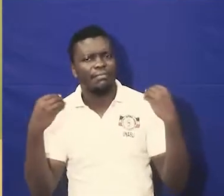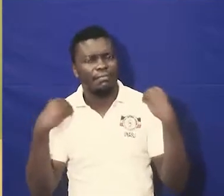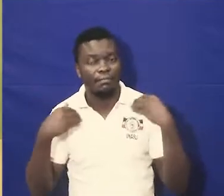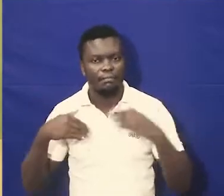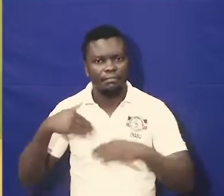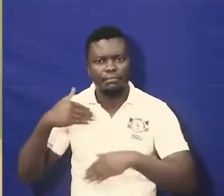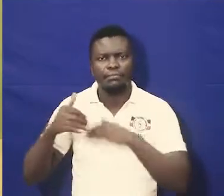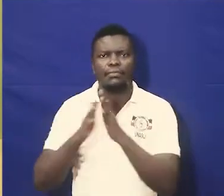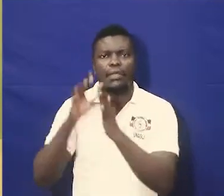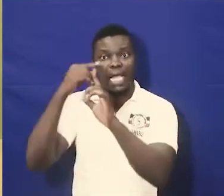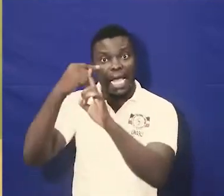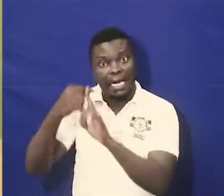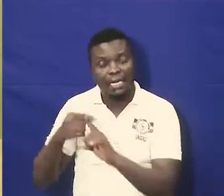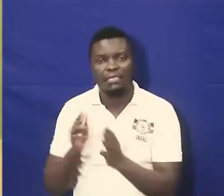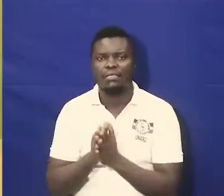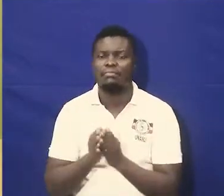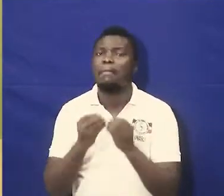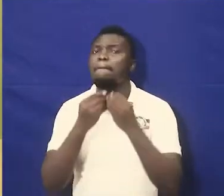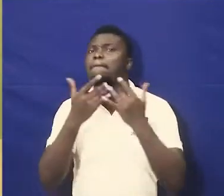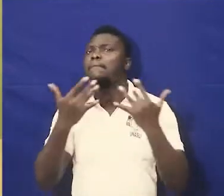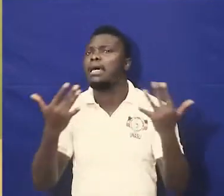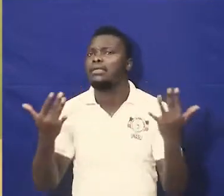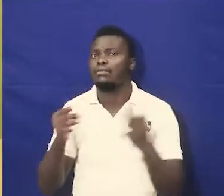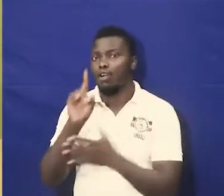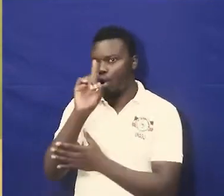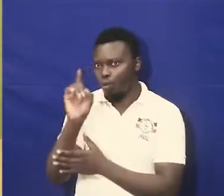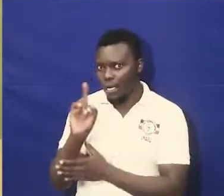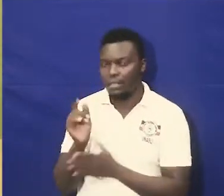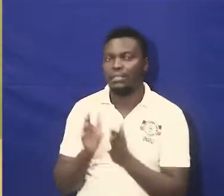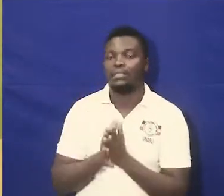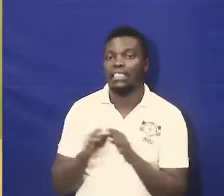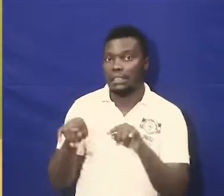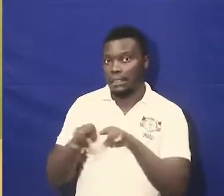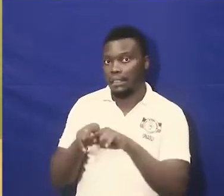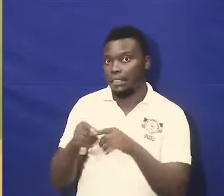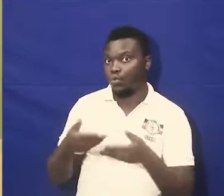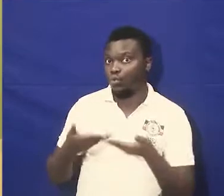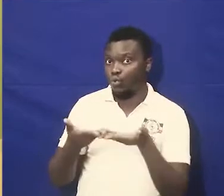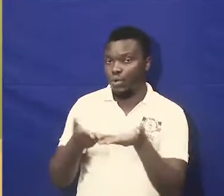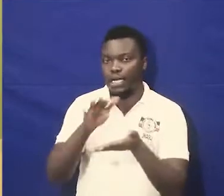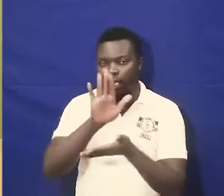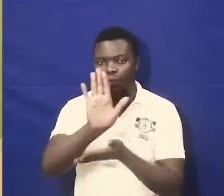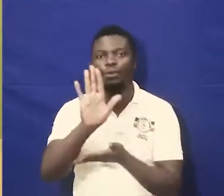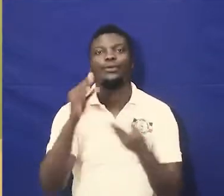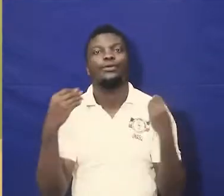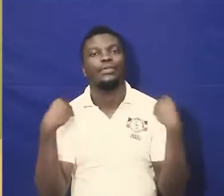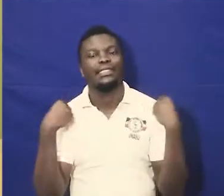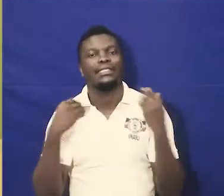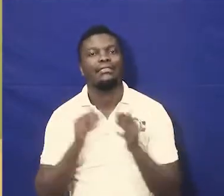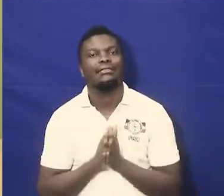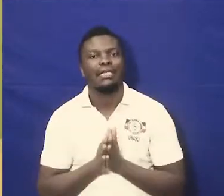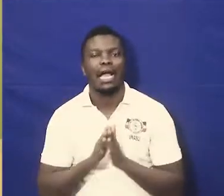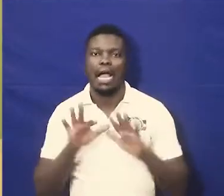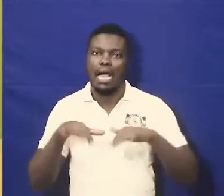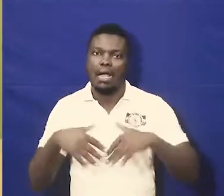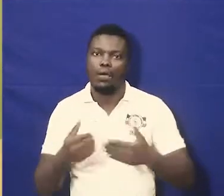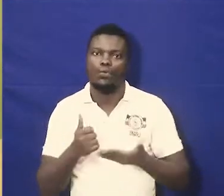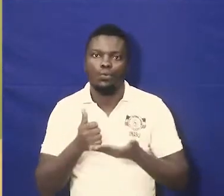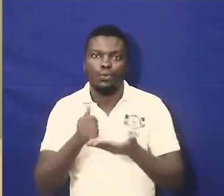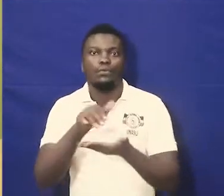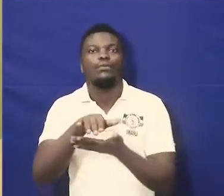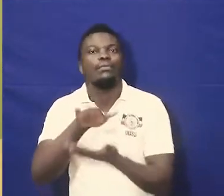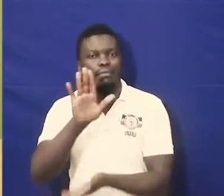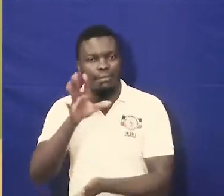to calculate even many more questions that are given for your practice and in order for you to learn